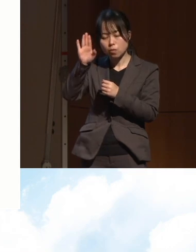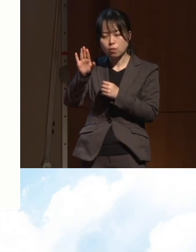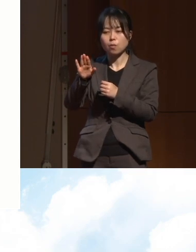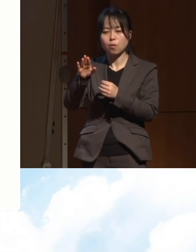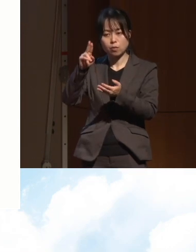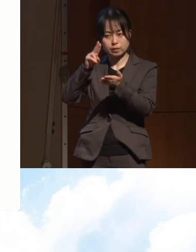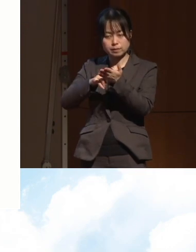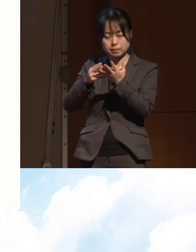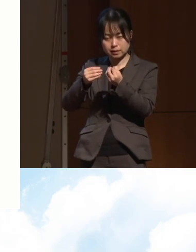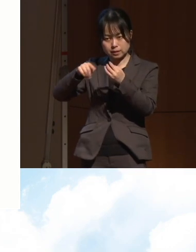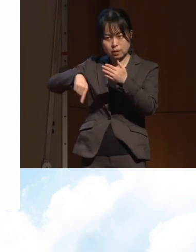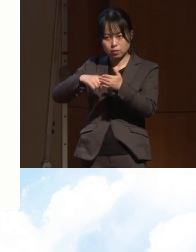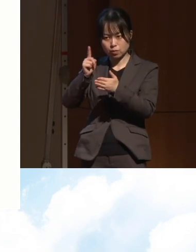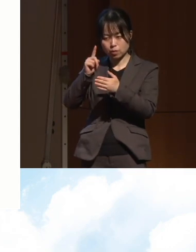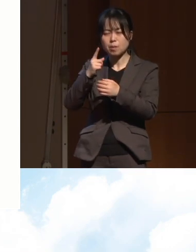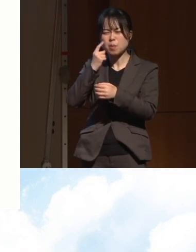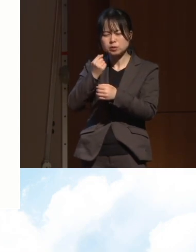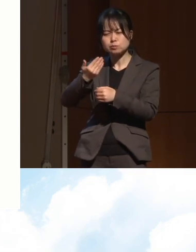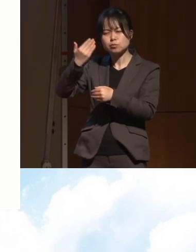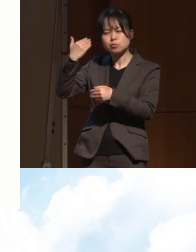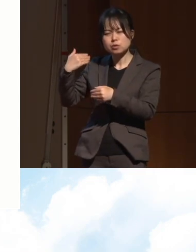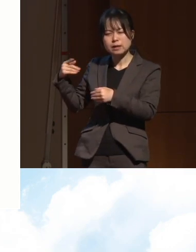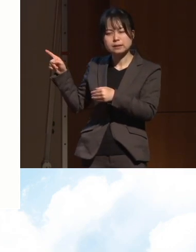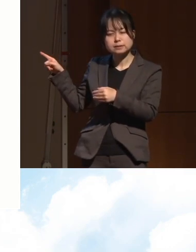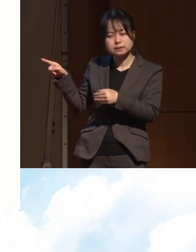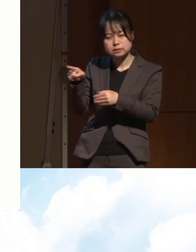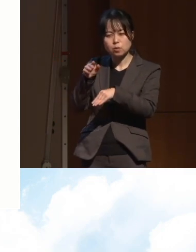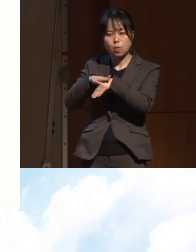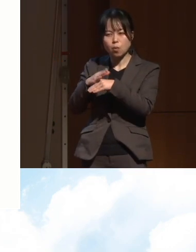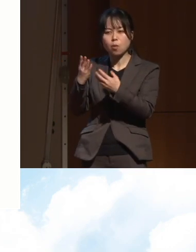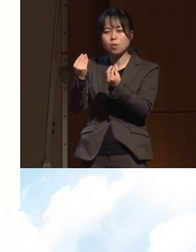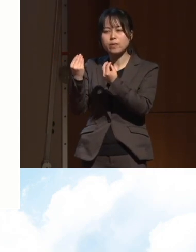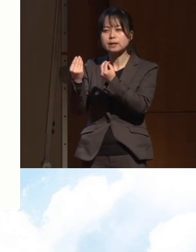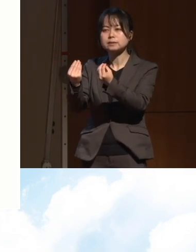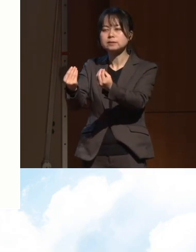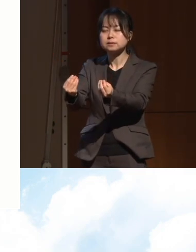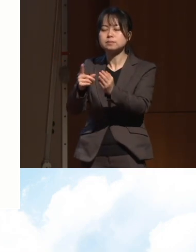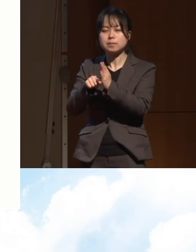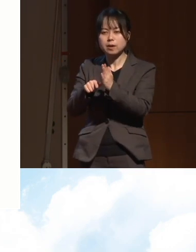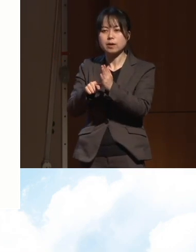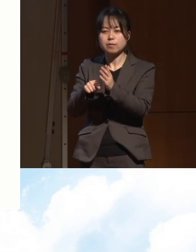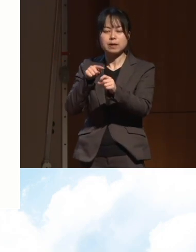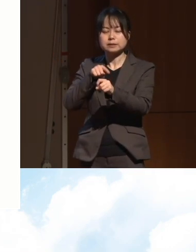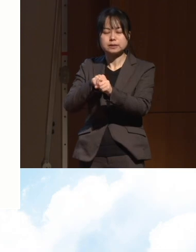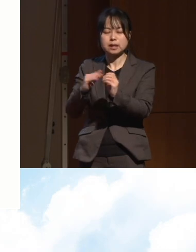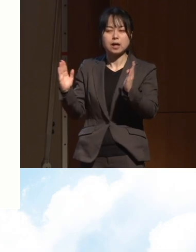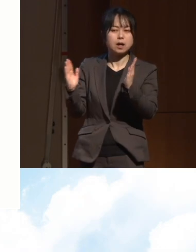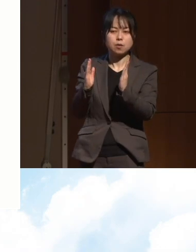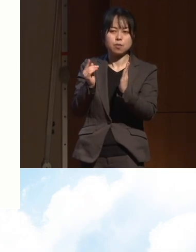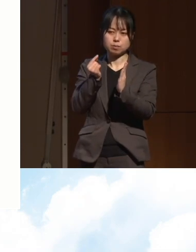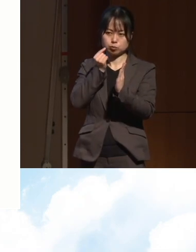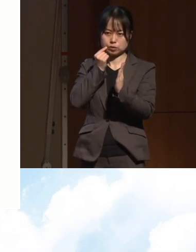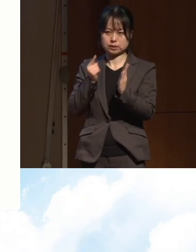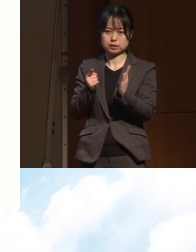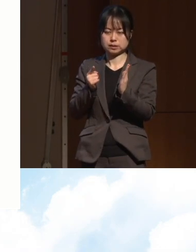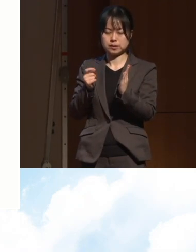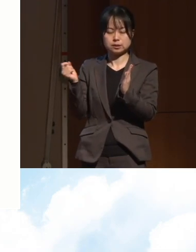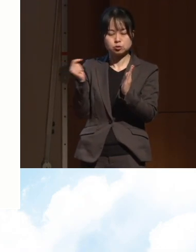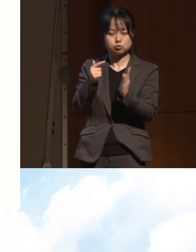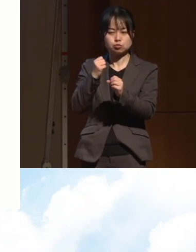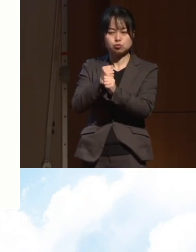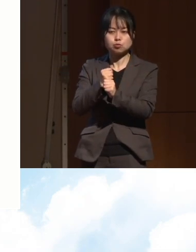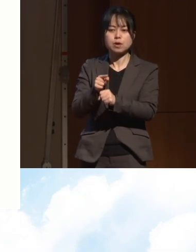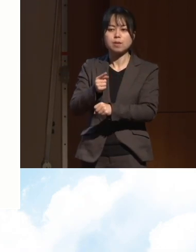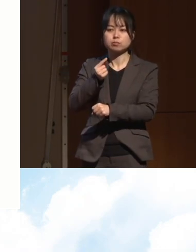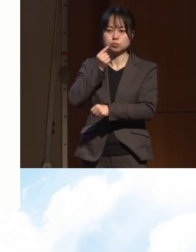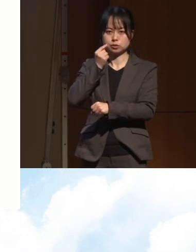approach, we could not compress vaccine development much more than was actually achieved in 2020.